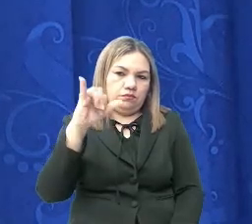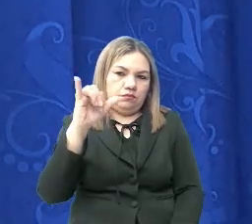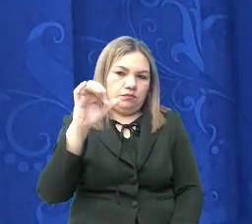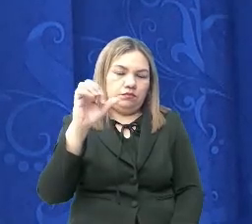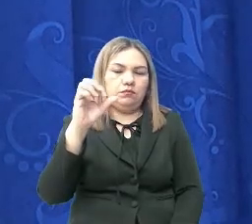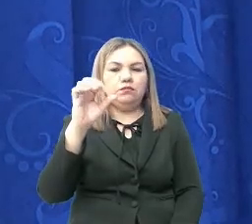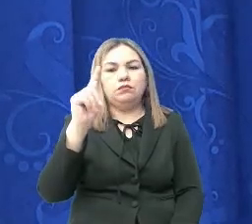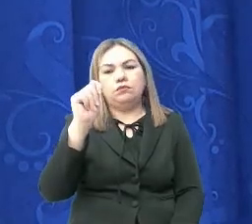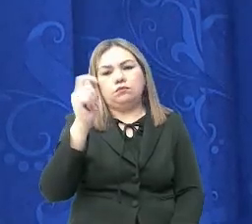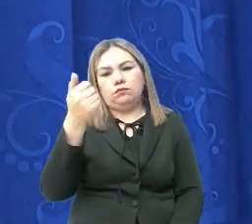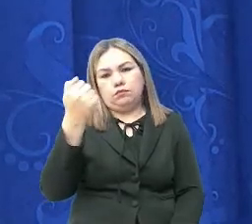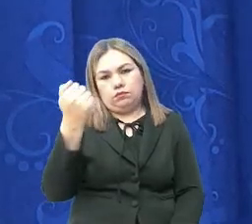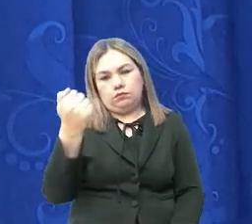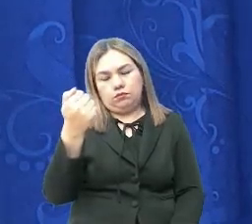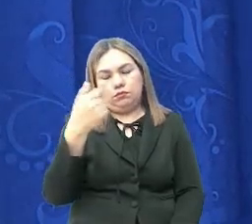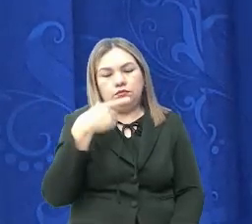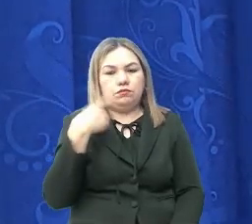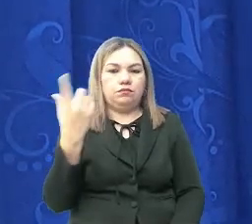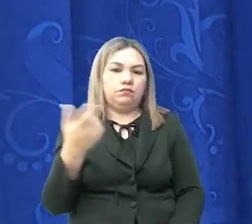And his name was Aot.